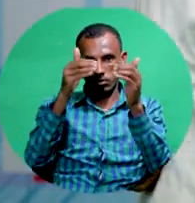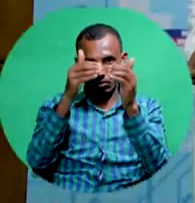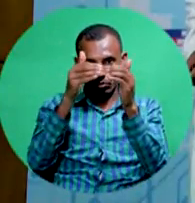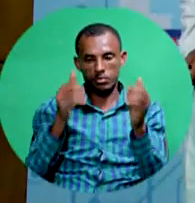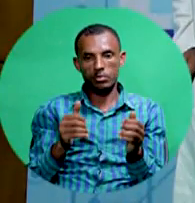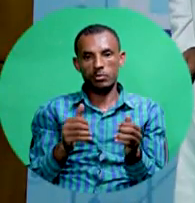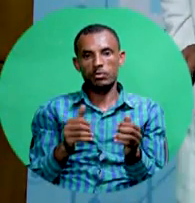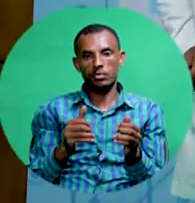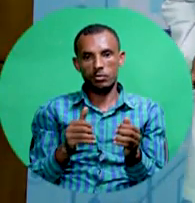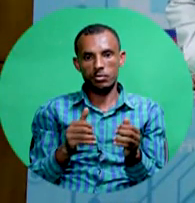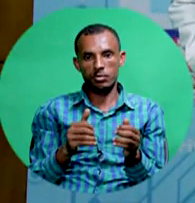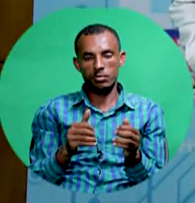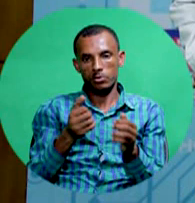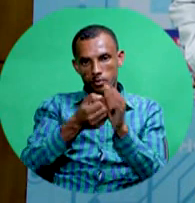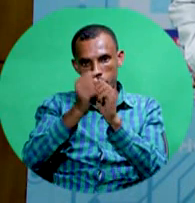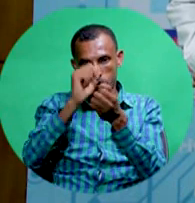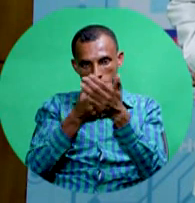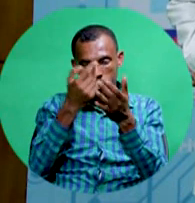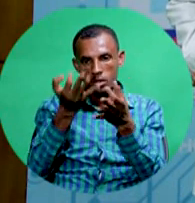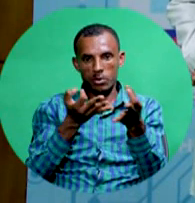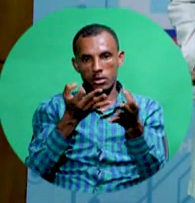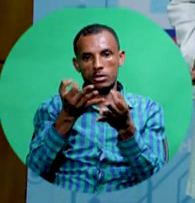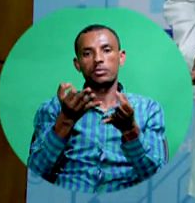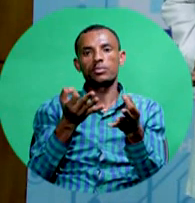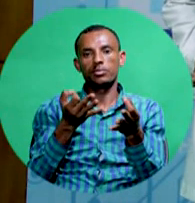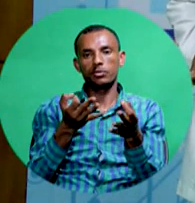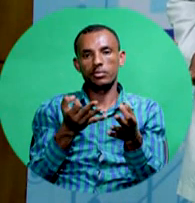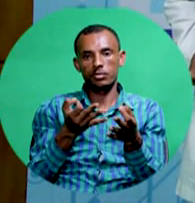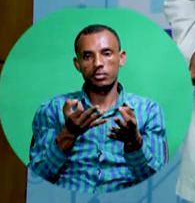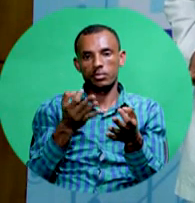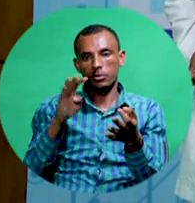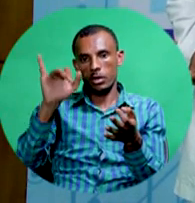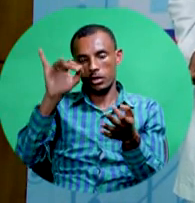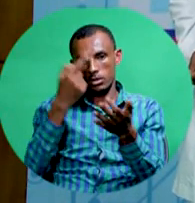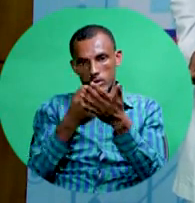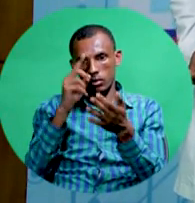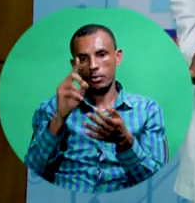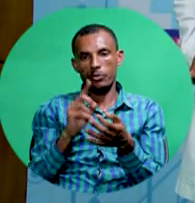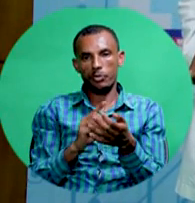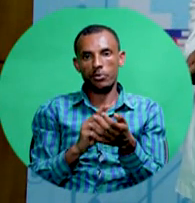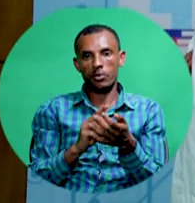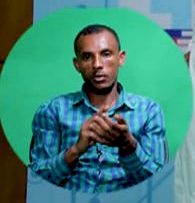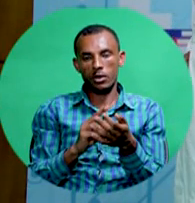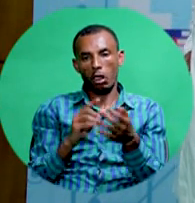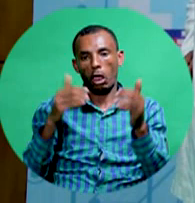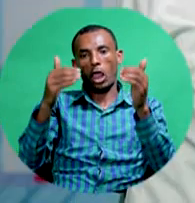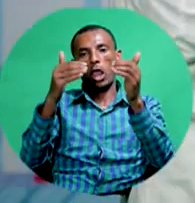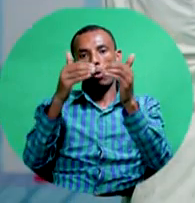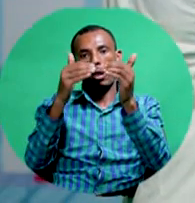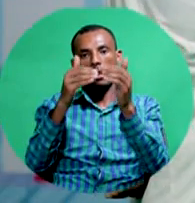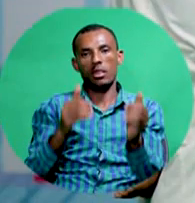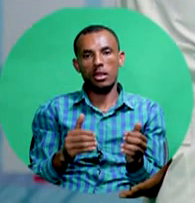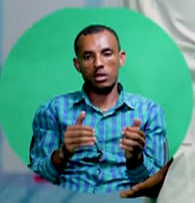to, remember, I changed this expression, I changed this expression by this one since they are equivalent.